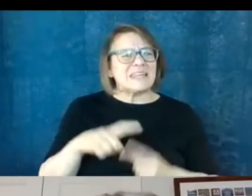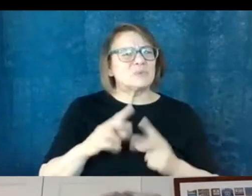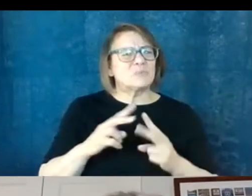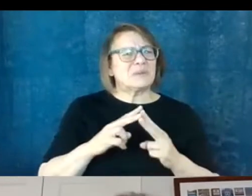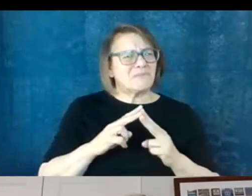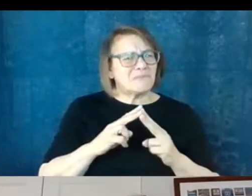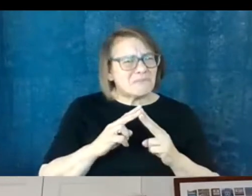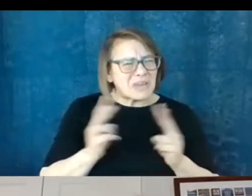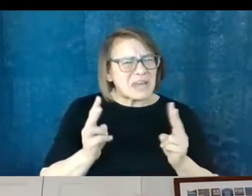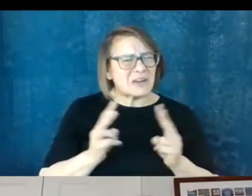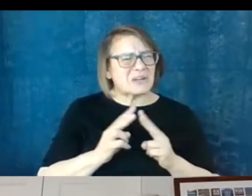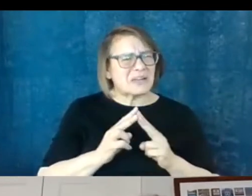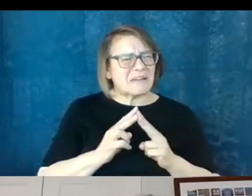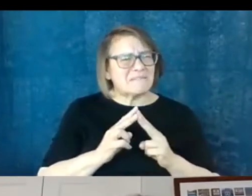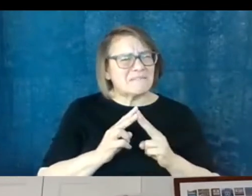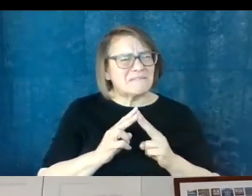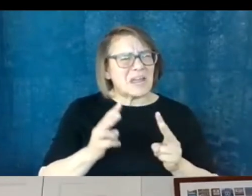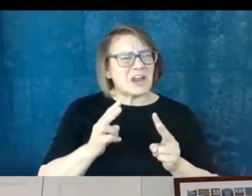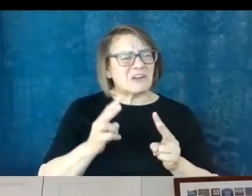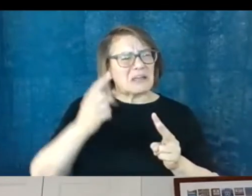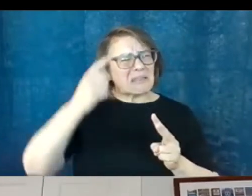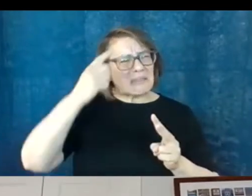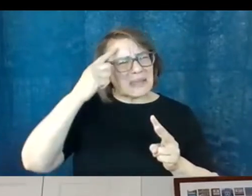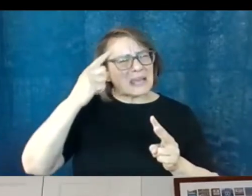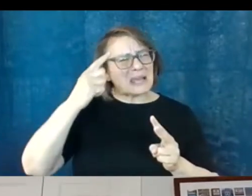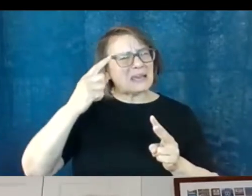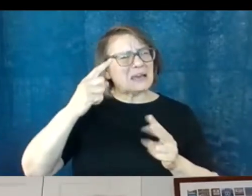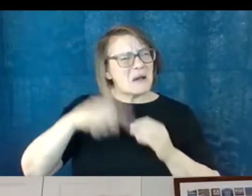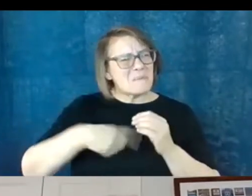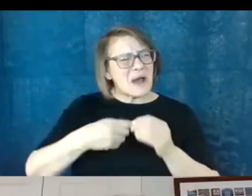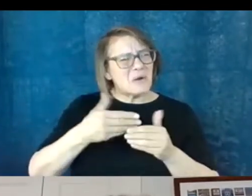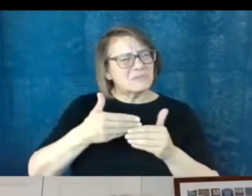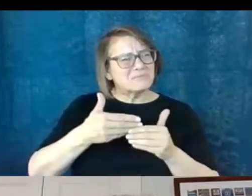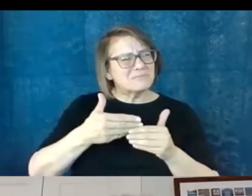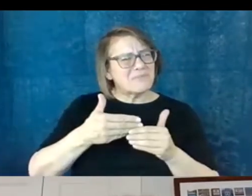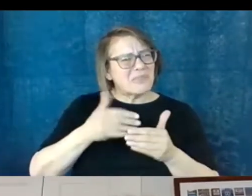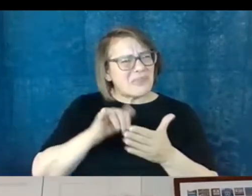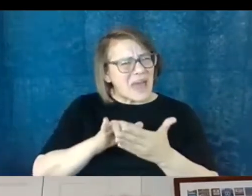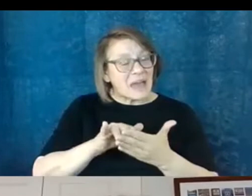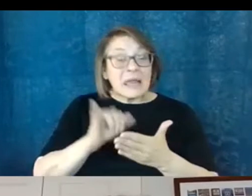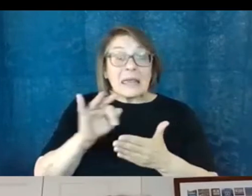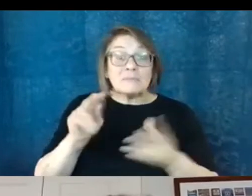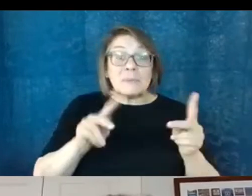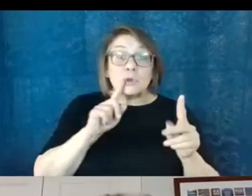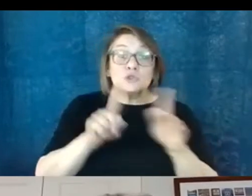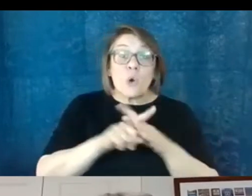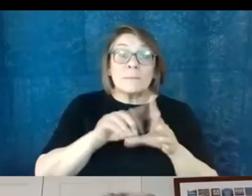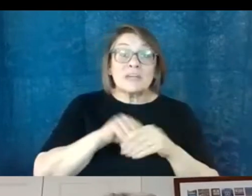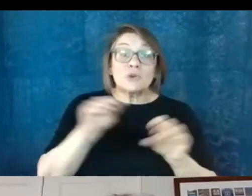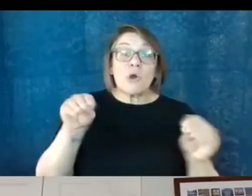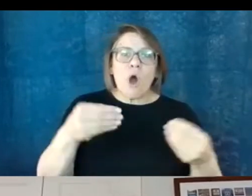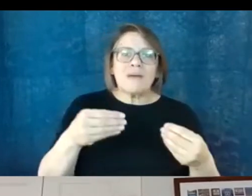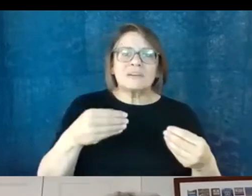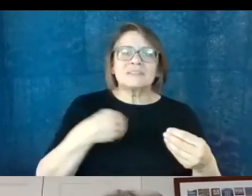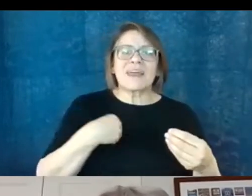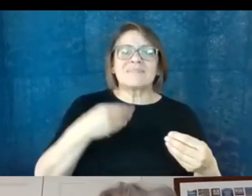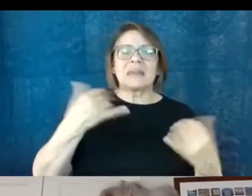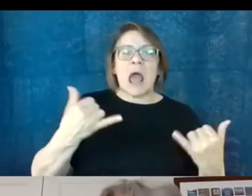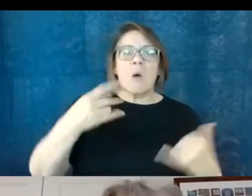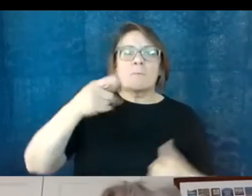very, forward thinking about that. And even if they do come to your office, so many offices have those plastic